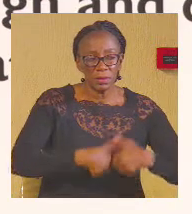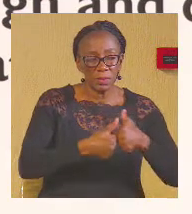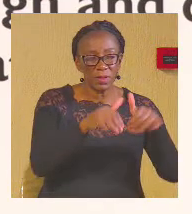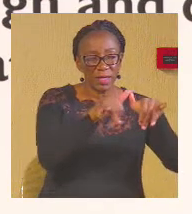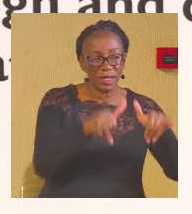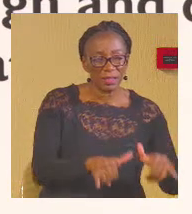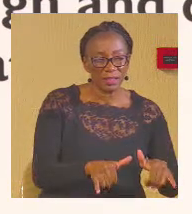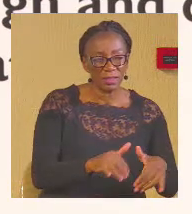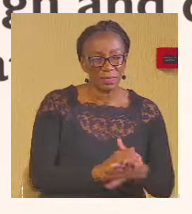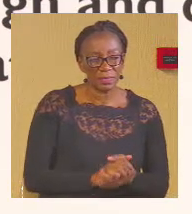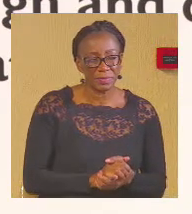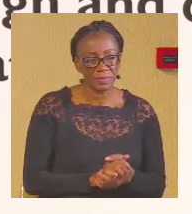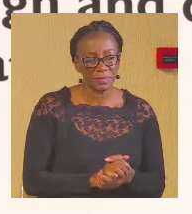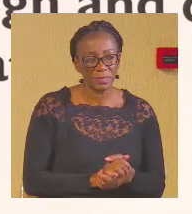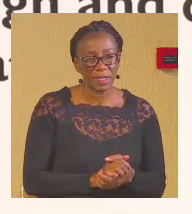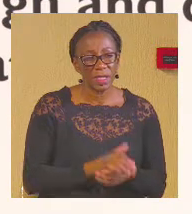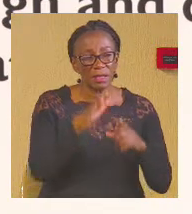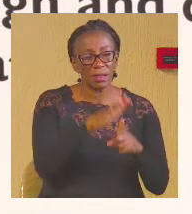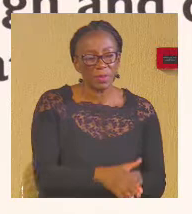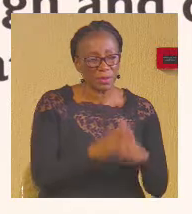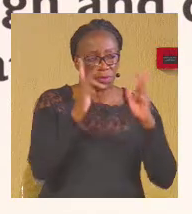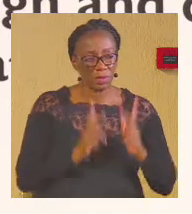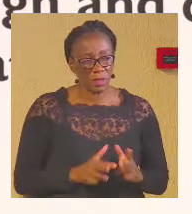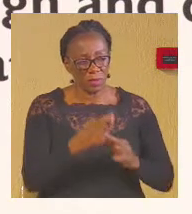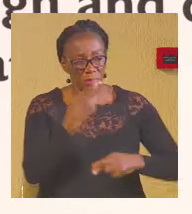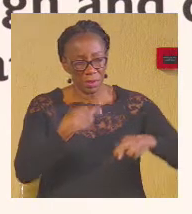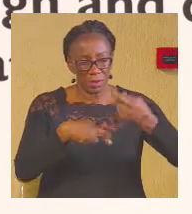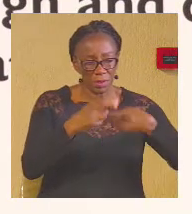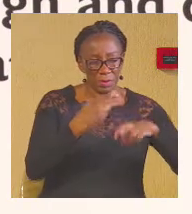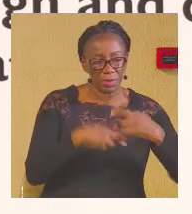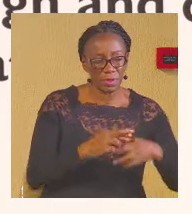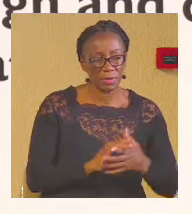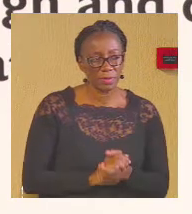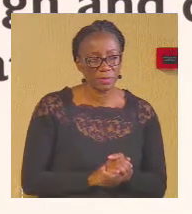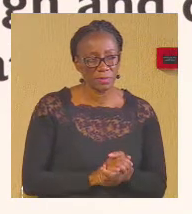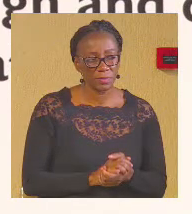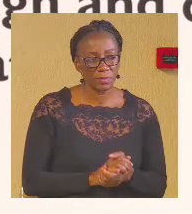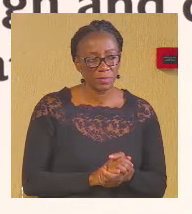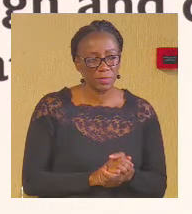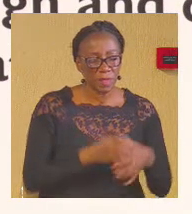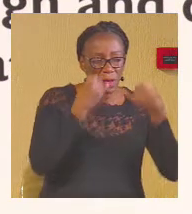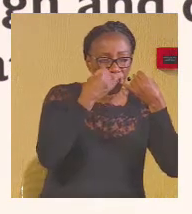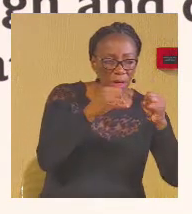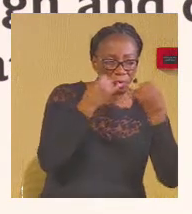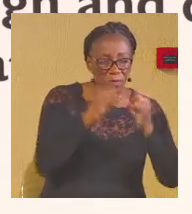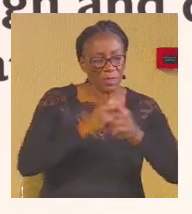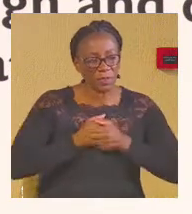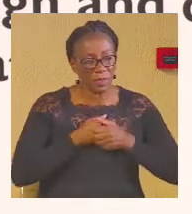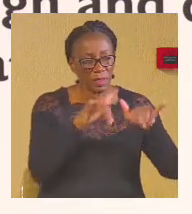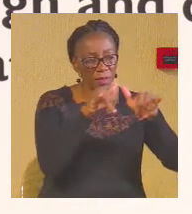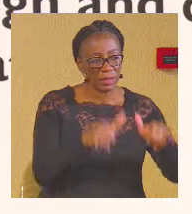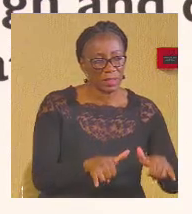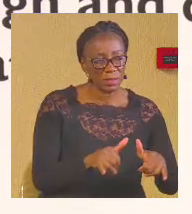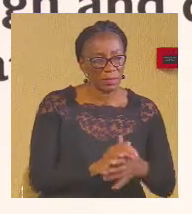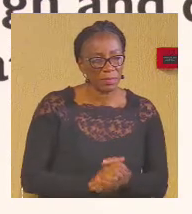components. That is your human resources, your pharmaceuticals, the information management systems, and most of all the